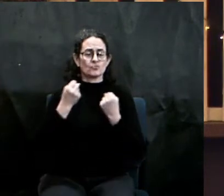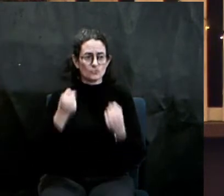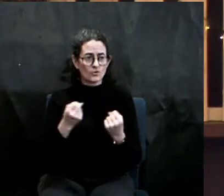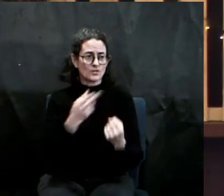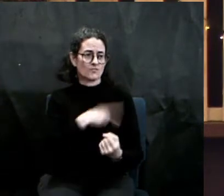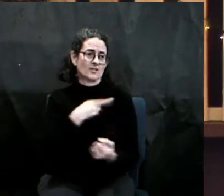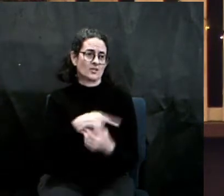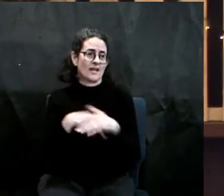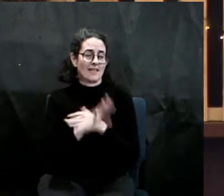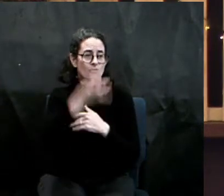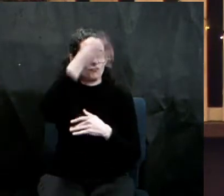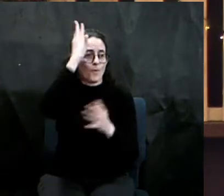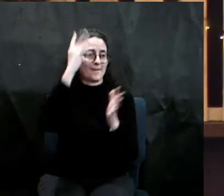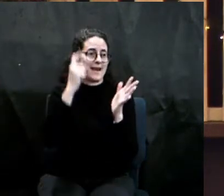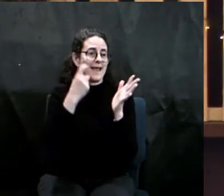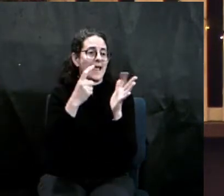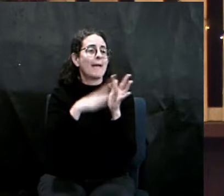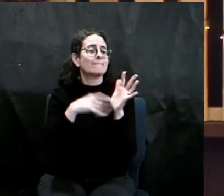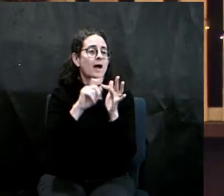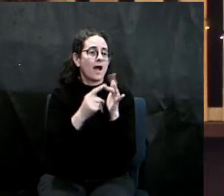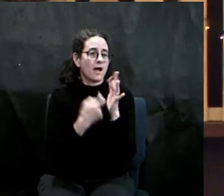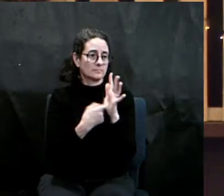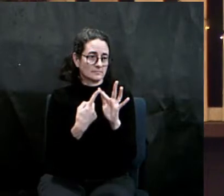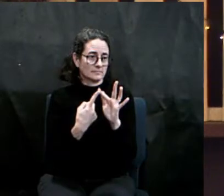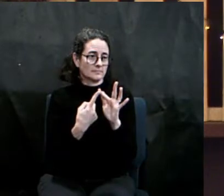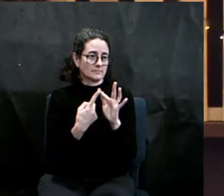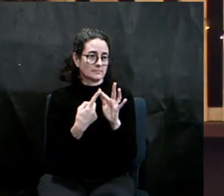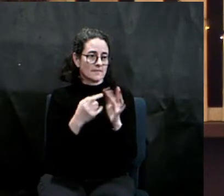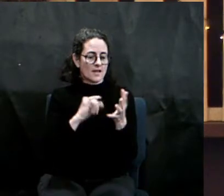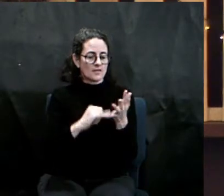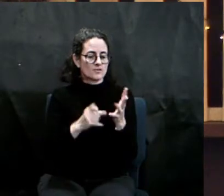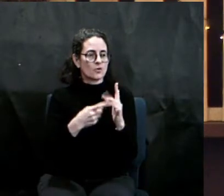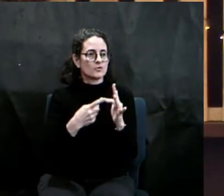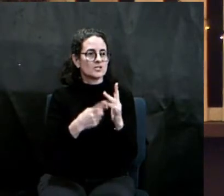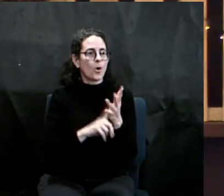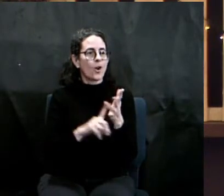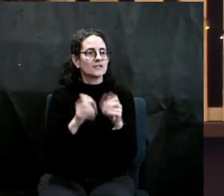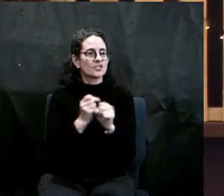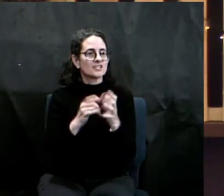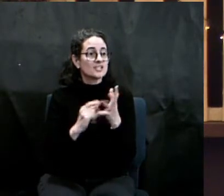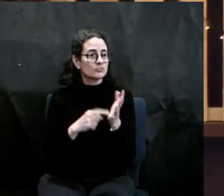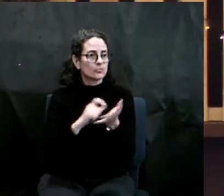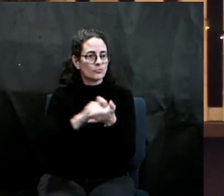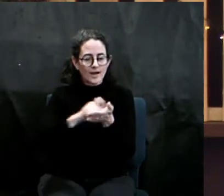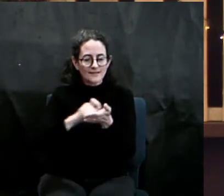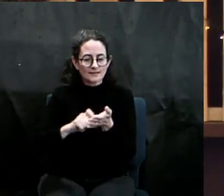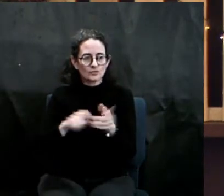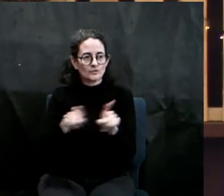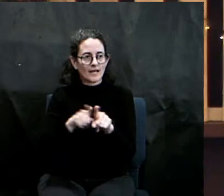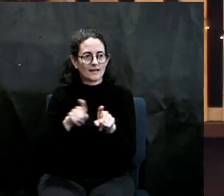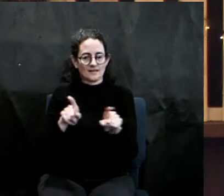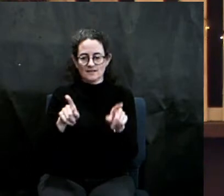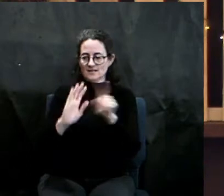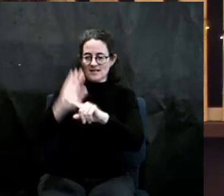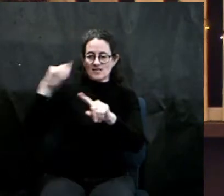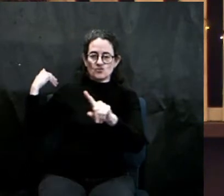Historians, sociologists today are still writing books about the incredible spread of the gospel, the explosive growth